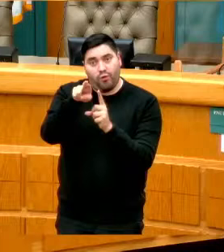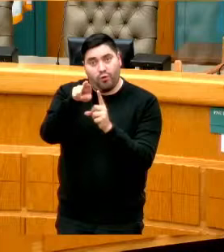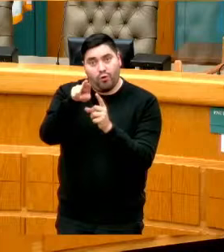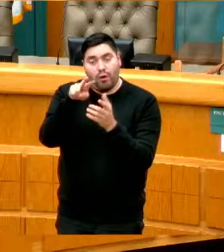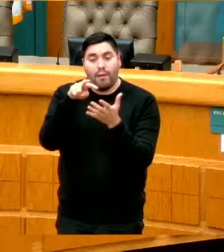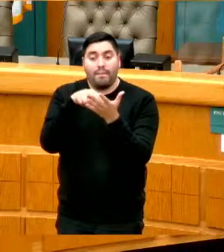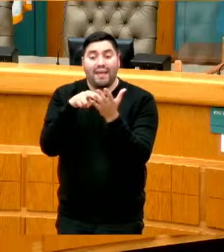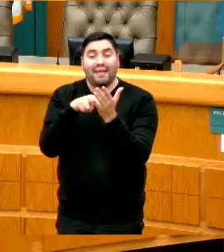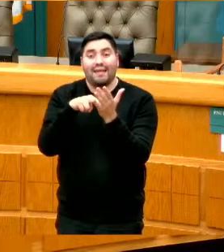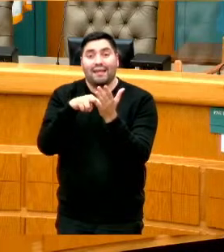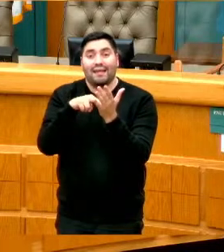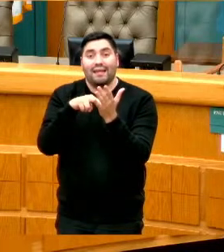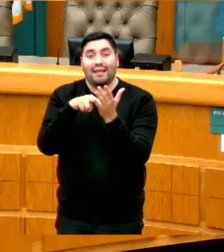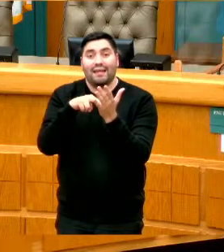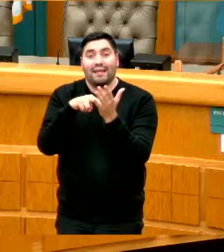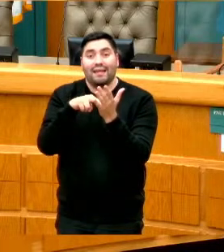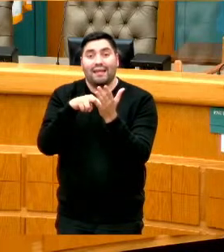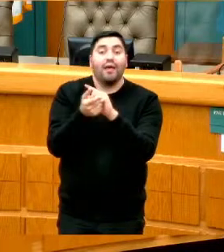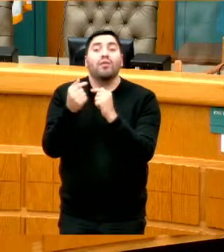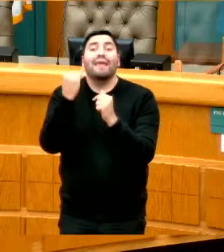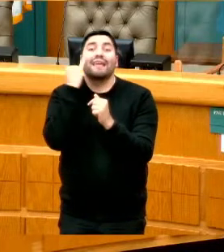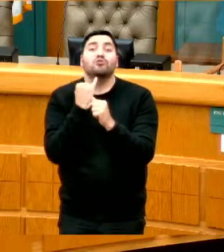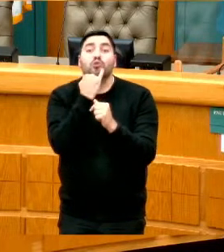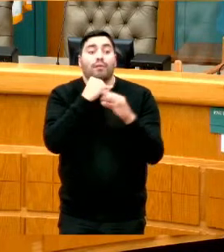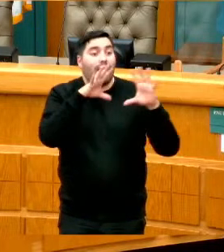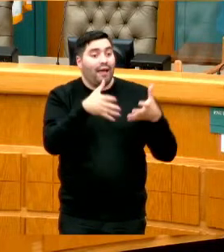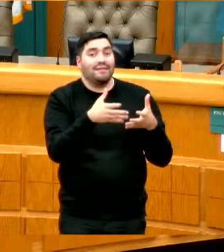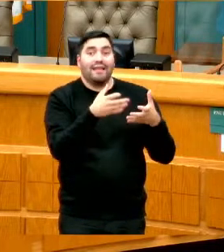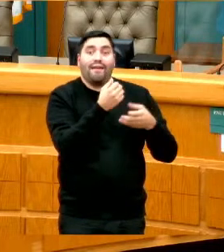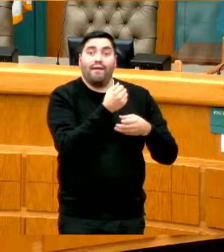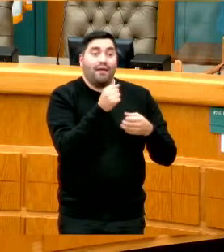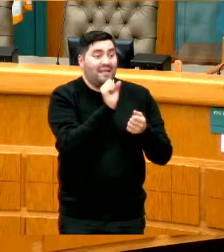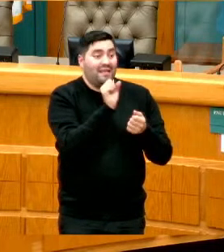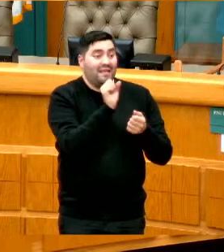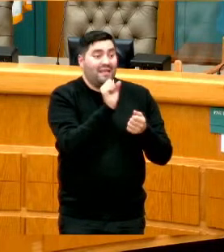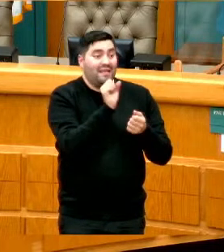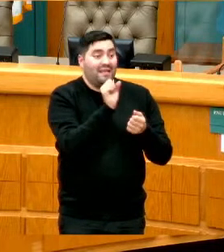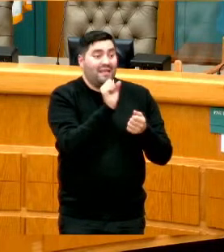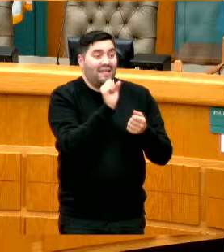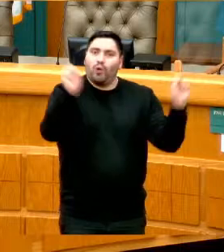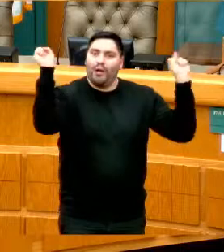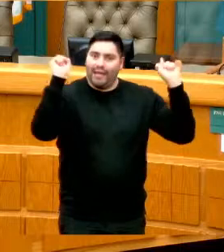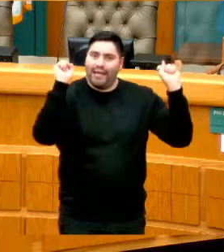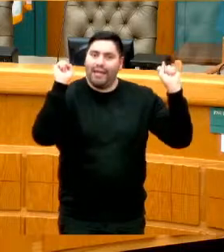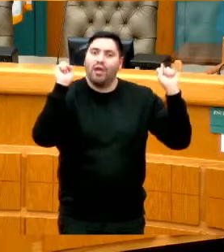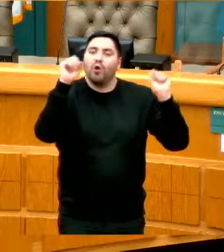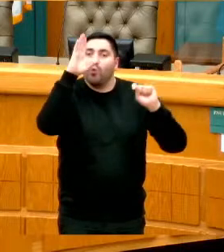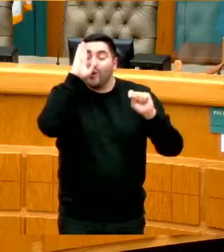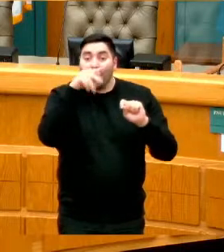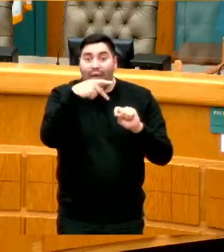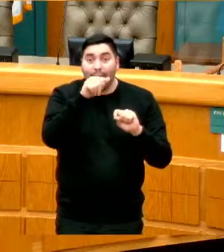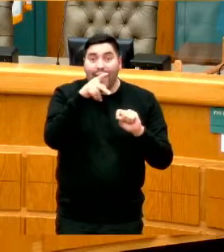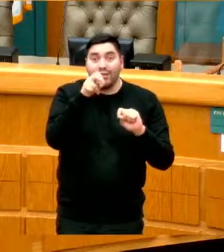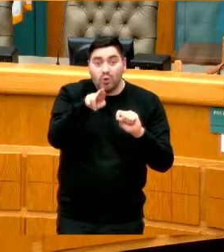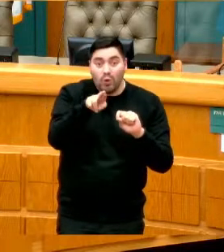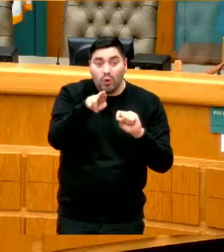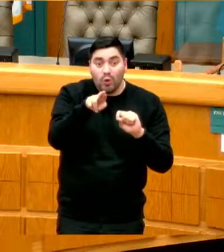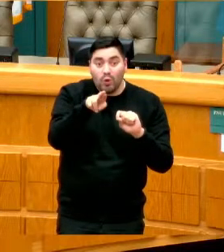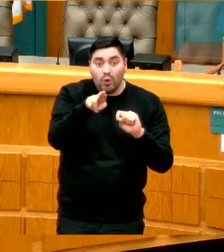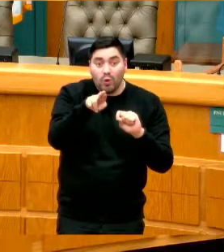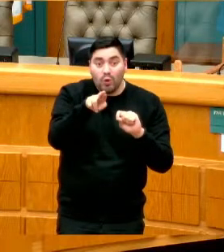we know that the Israelites were liberated from slavery. We know that they were saved from the plague in